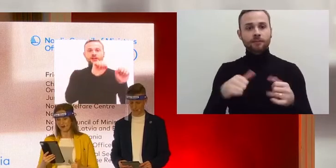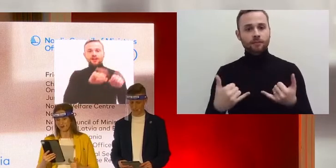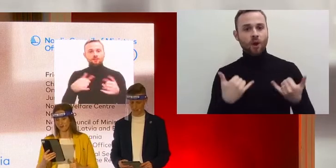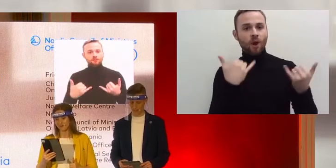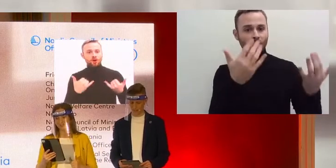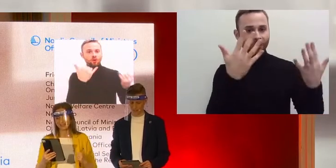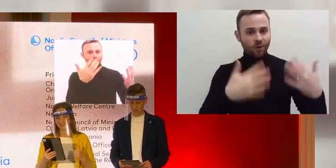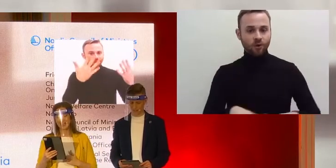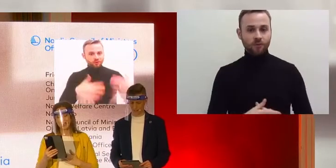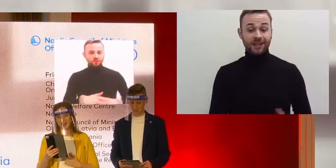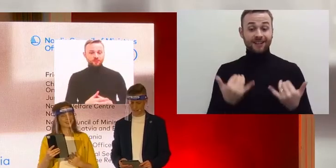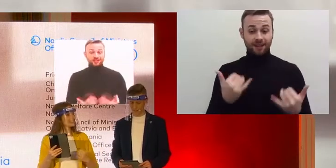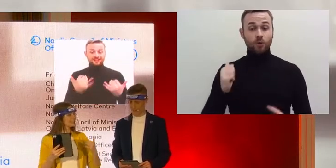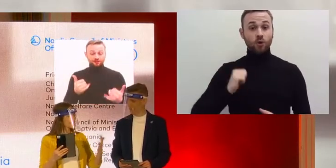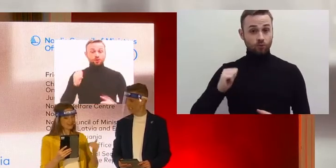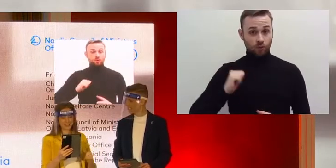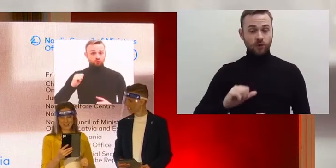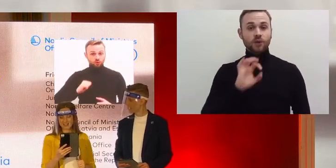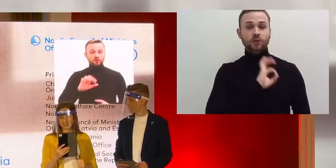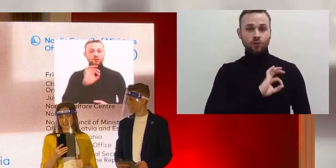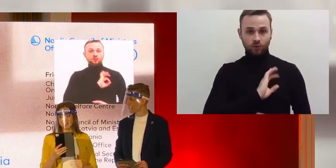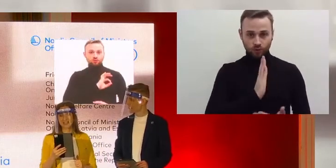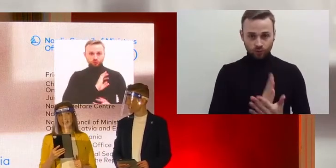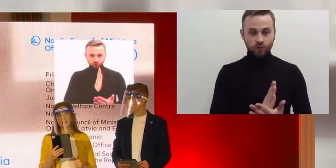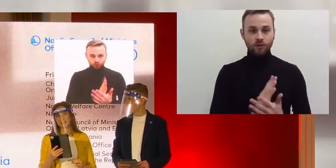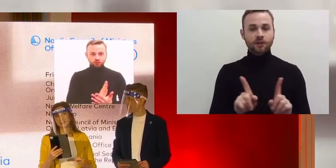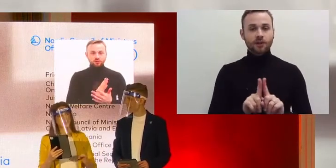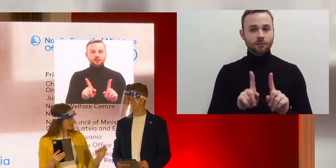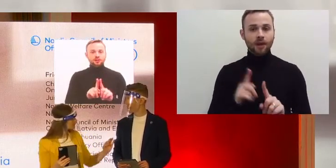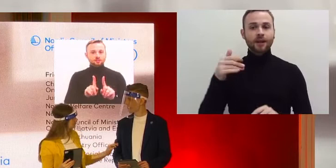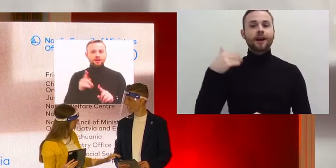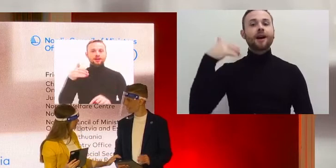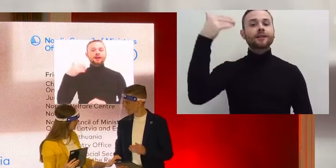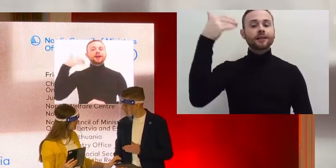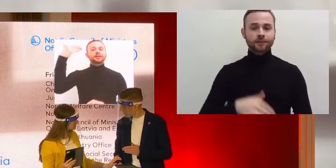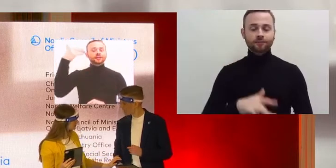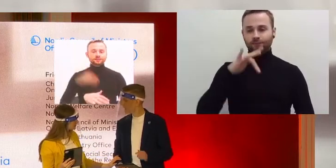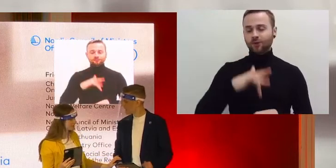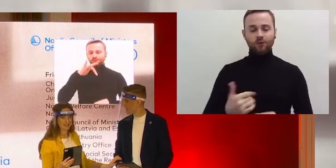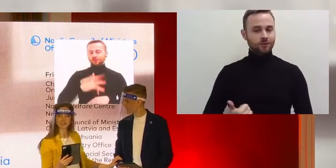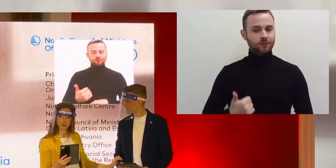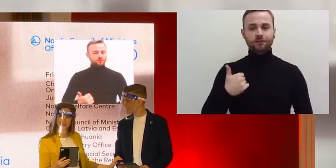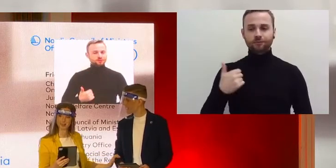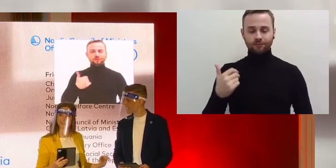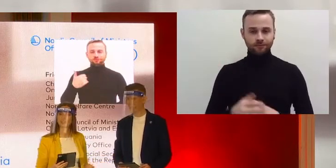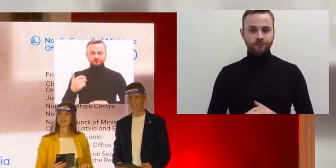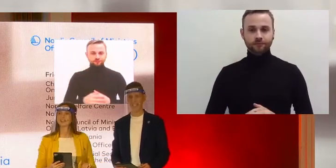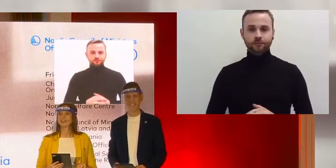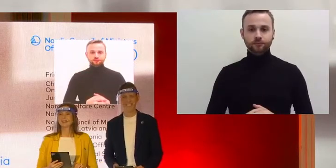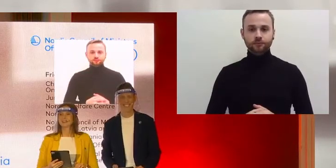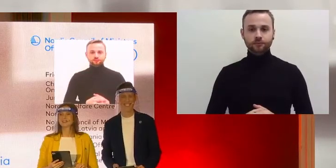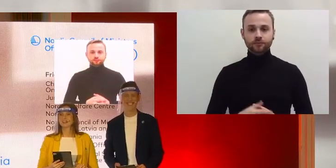proud of. And definitely this, I sometimes think Mantas is with me, he's so young